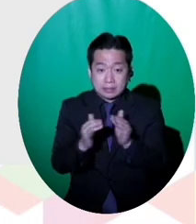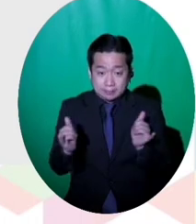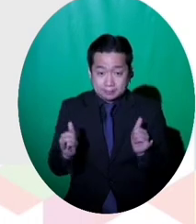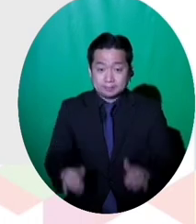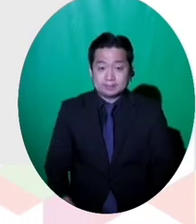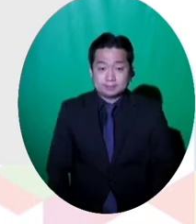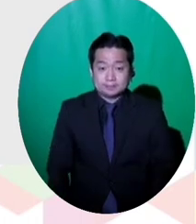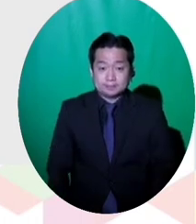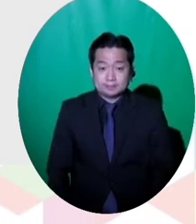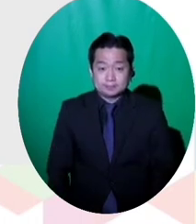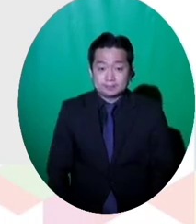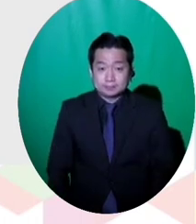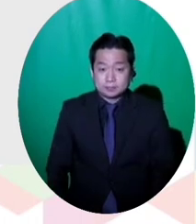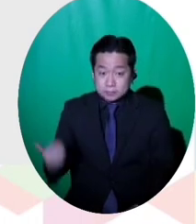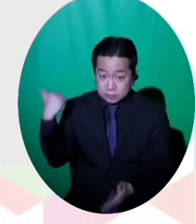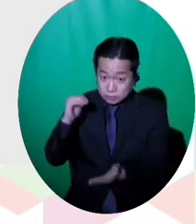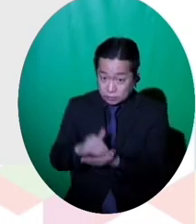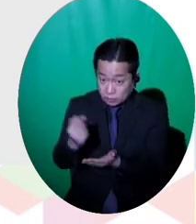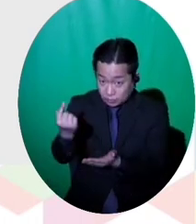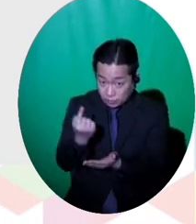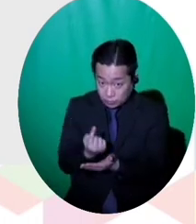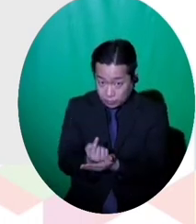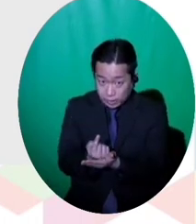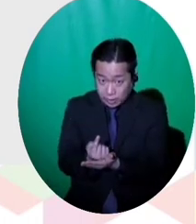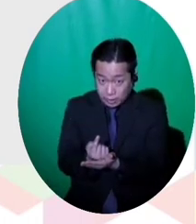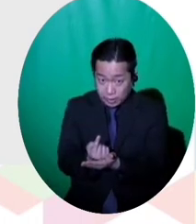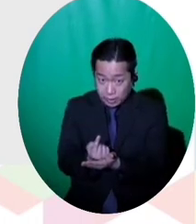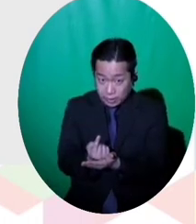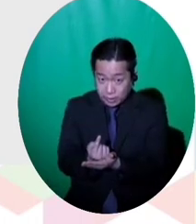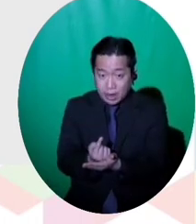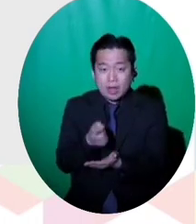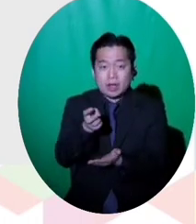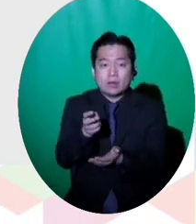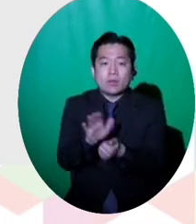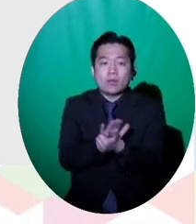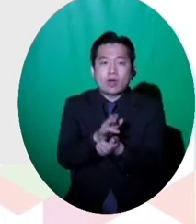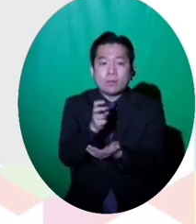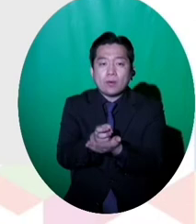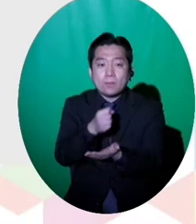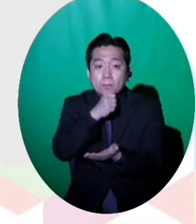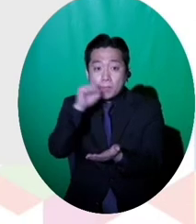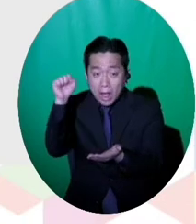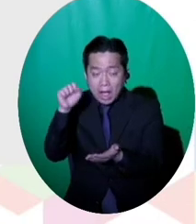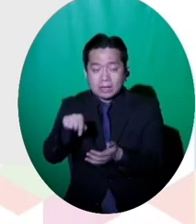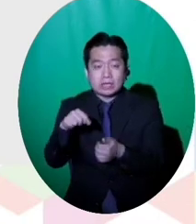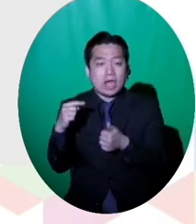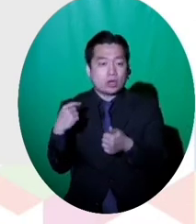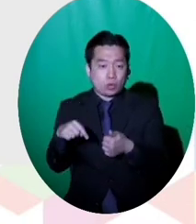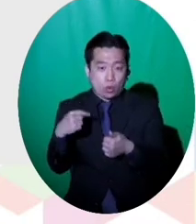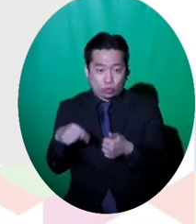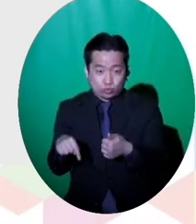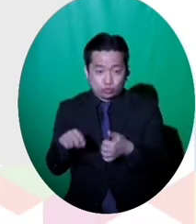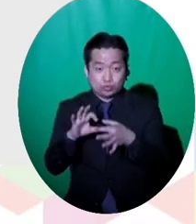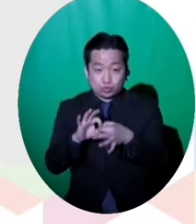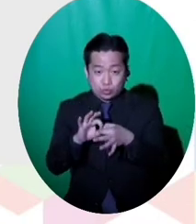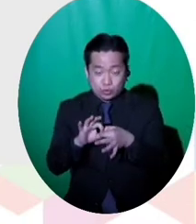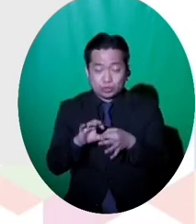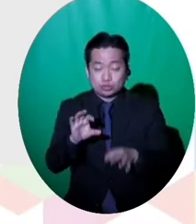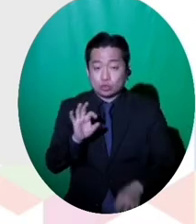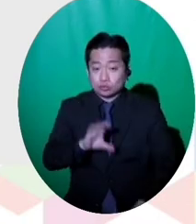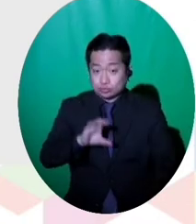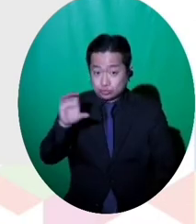policy, but one of the benefits of it was, even if you control for education, class, people's